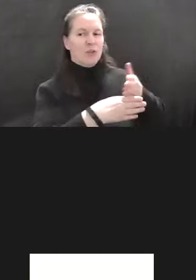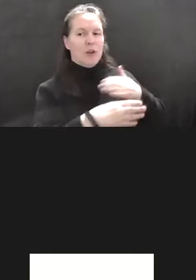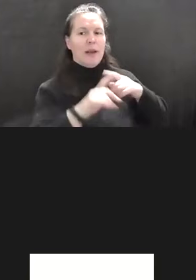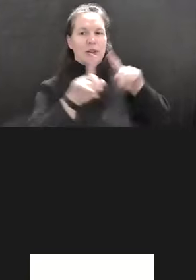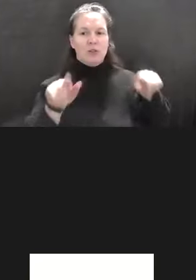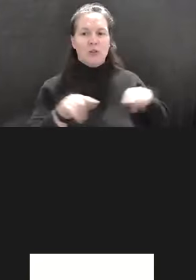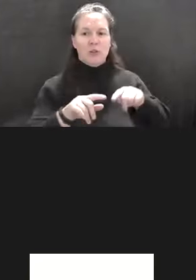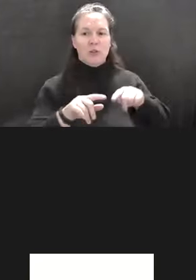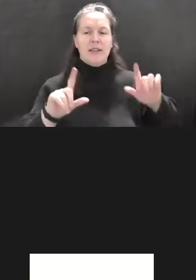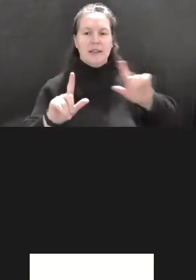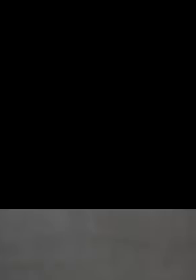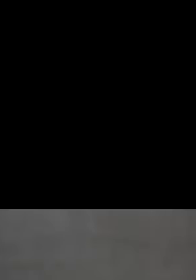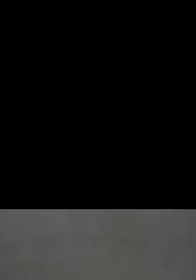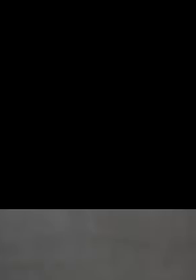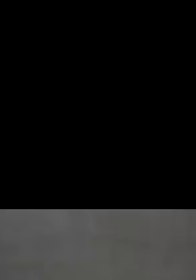is yours.